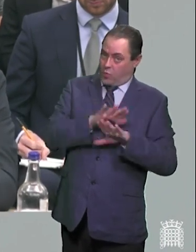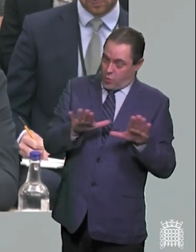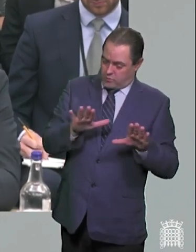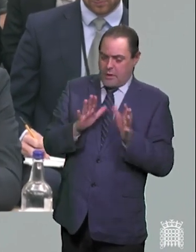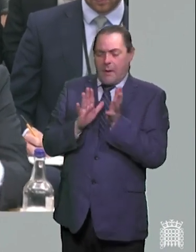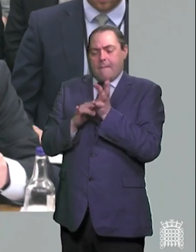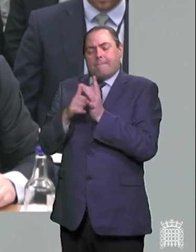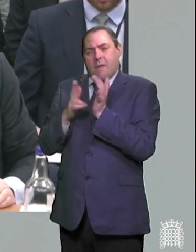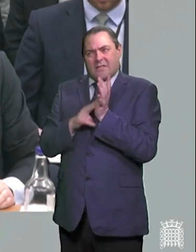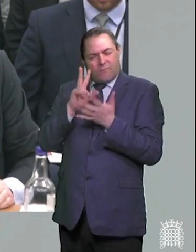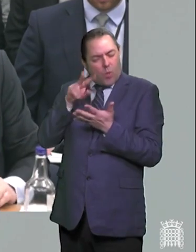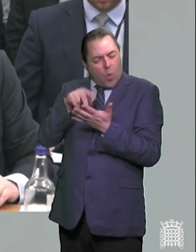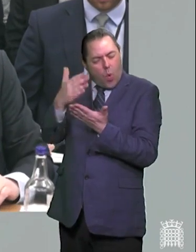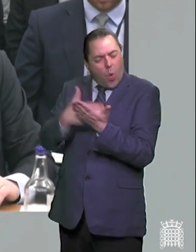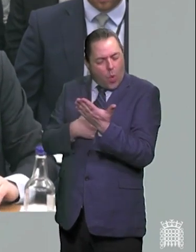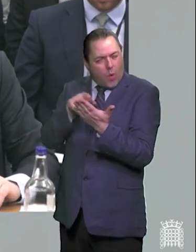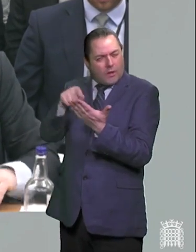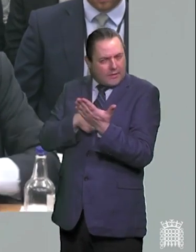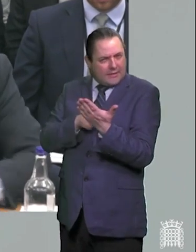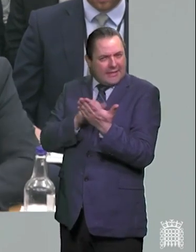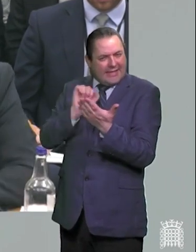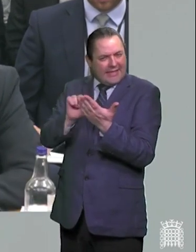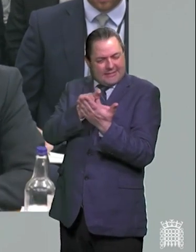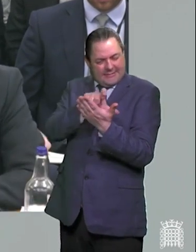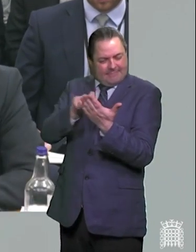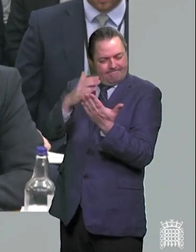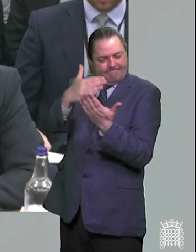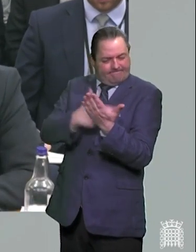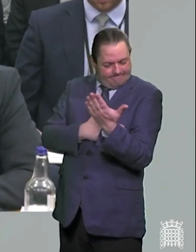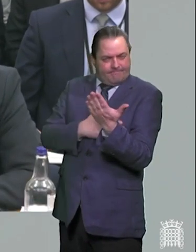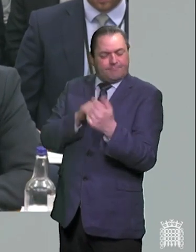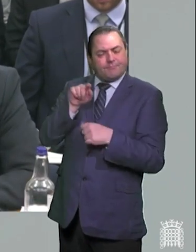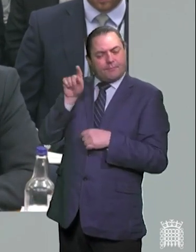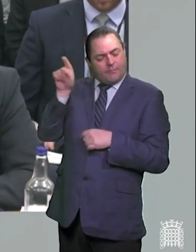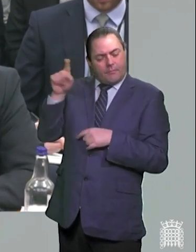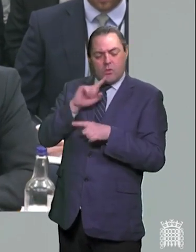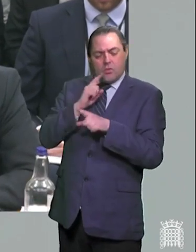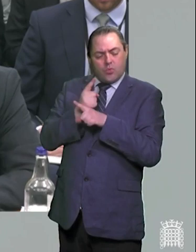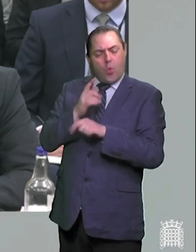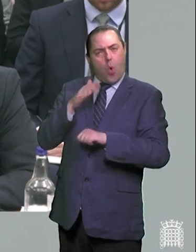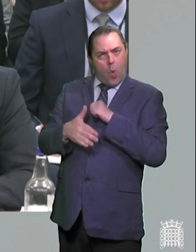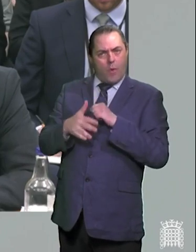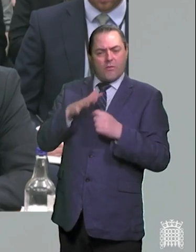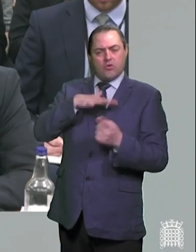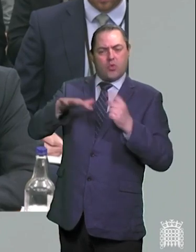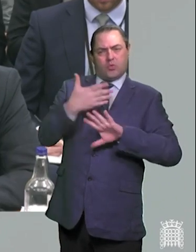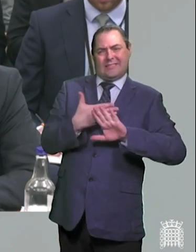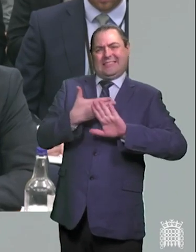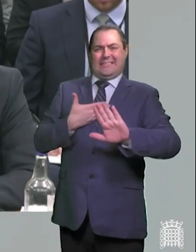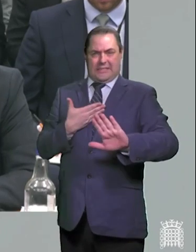at, if you look at his what he says, it's clear. He's talking about social distancing and whether it